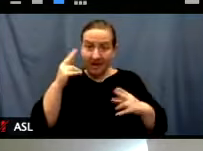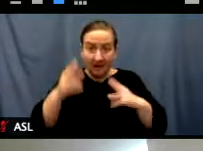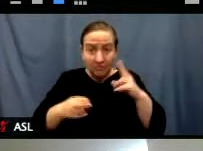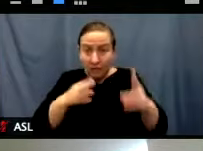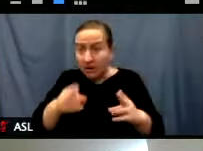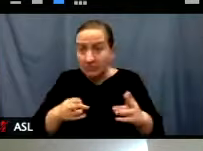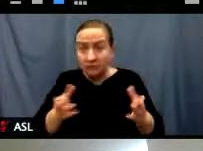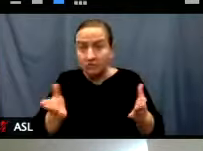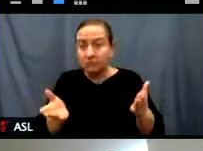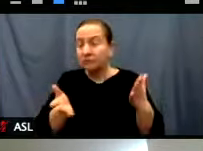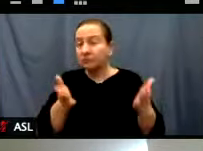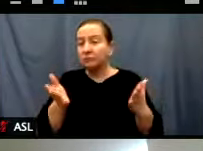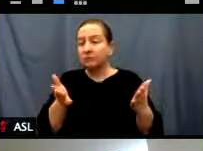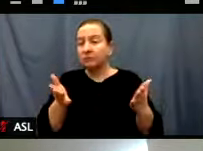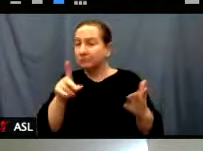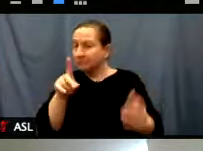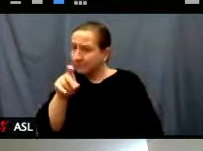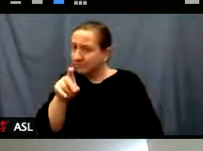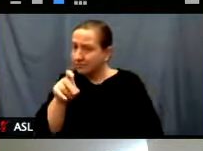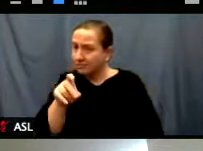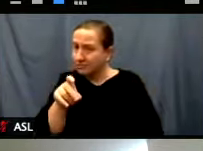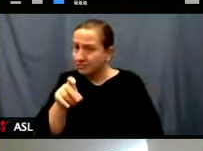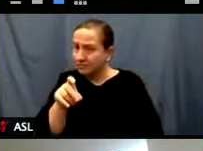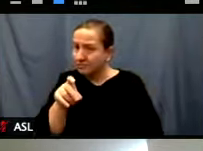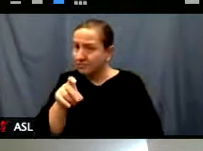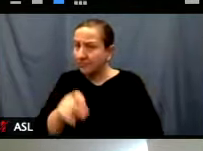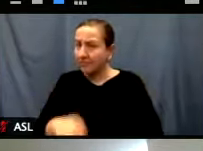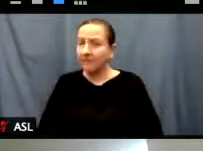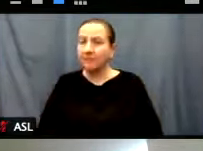through in any way?